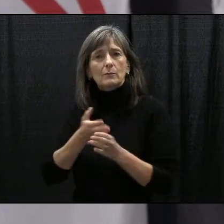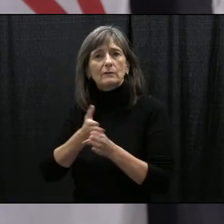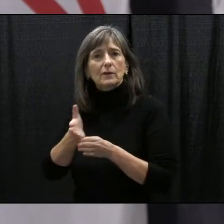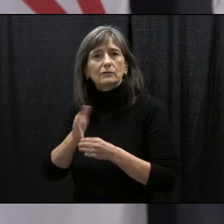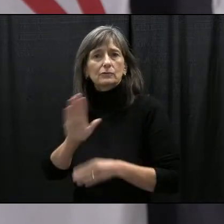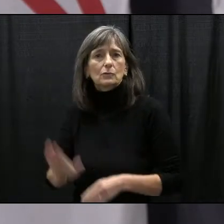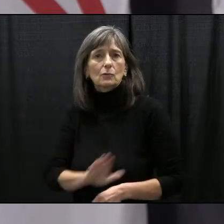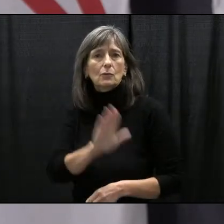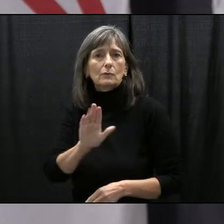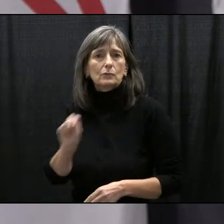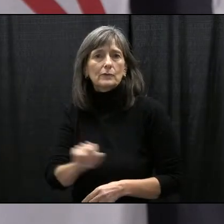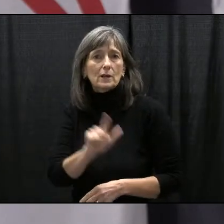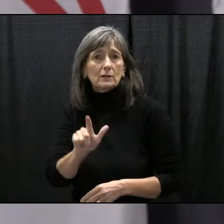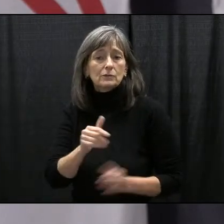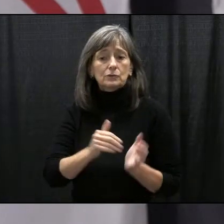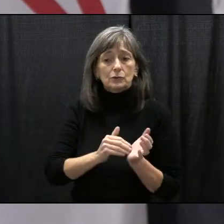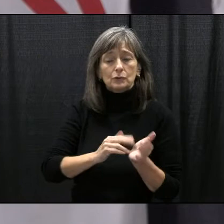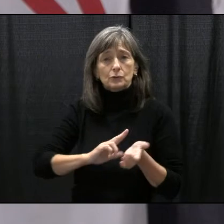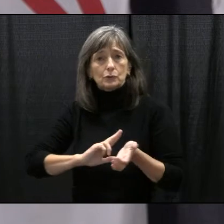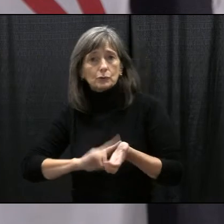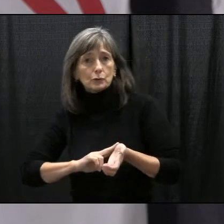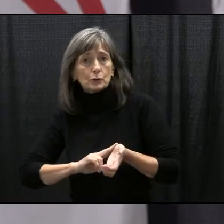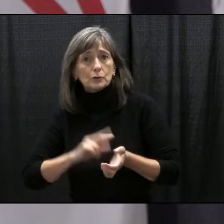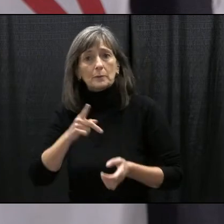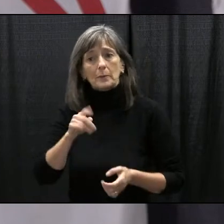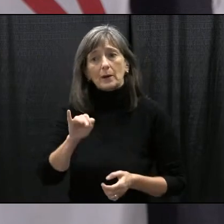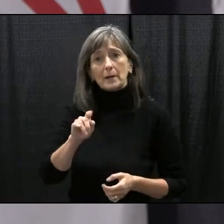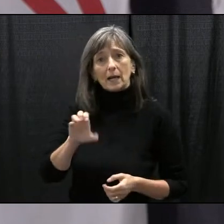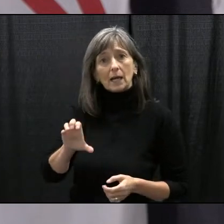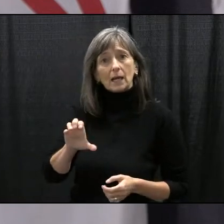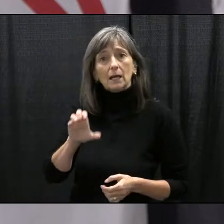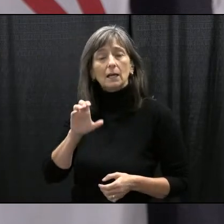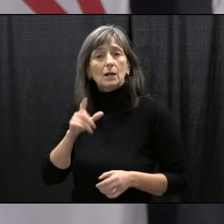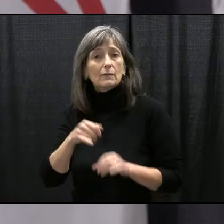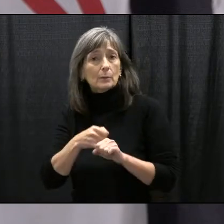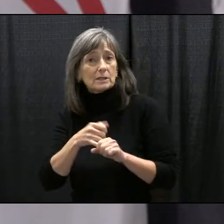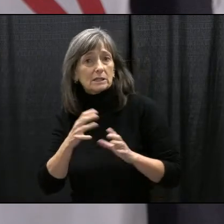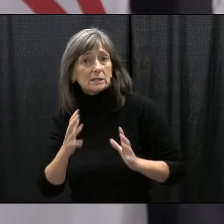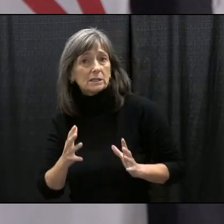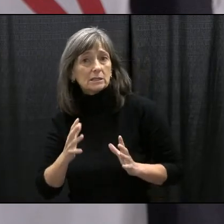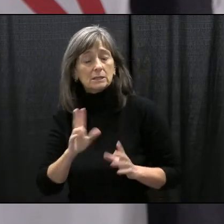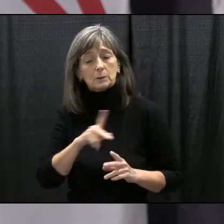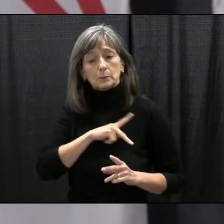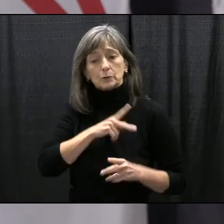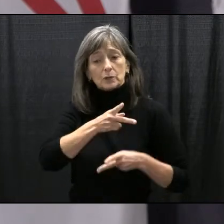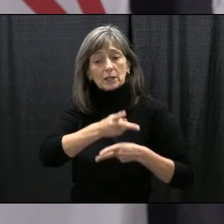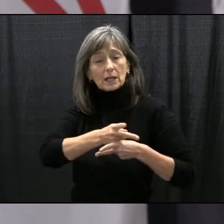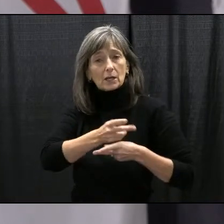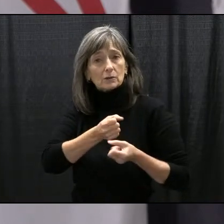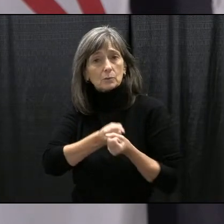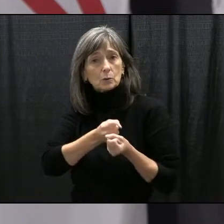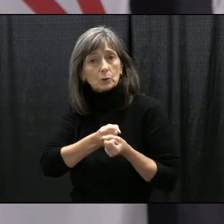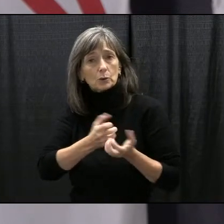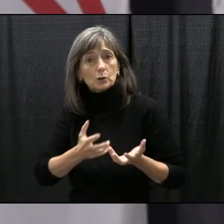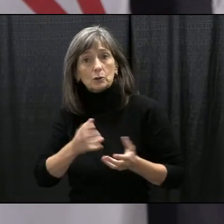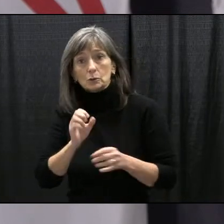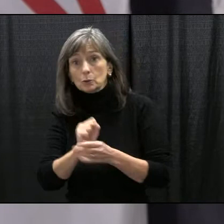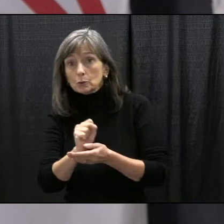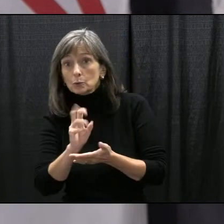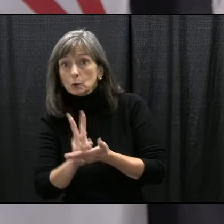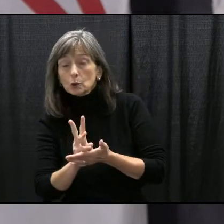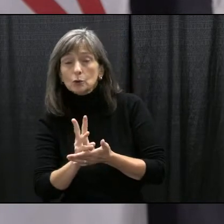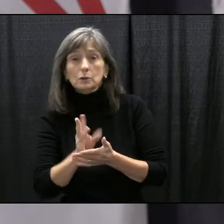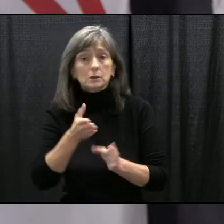the province. Doctors, nurses, paramedics, pharmacists, personal care attendants, social